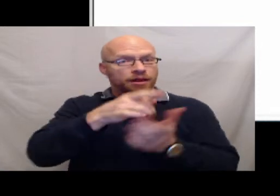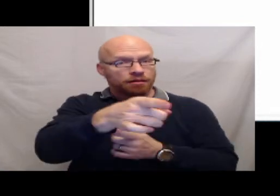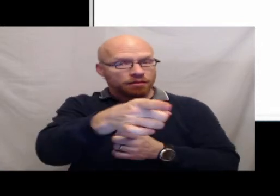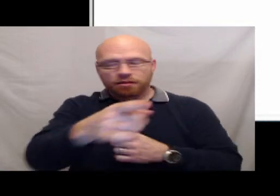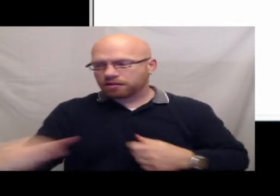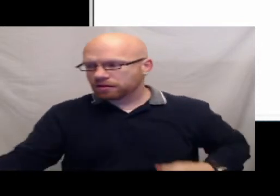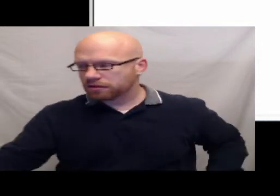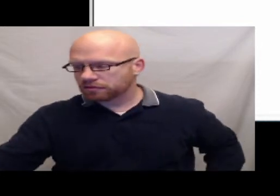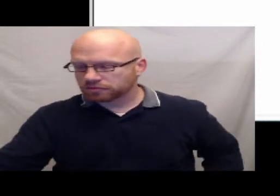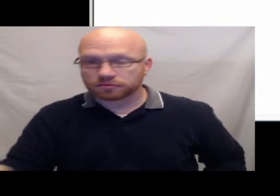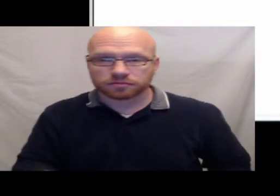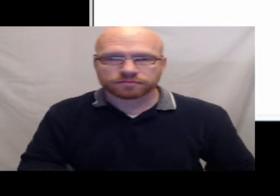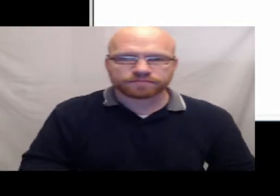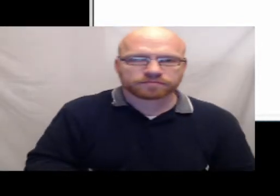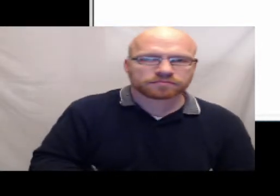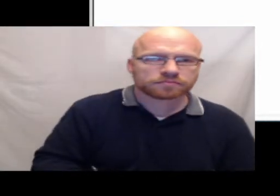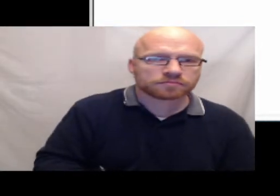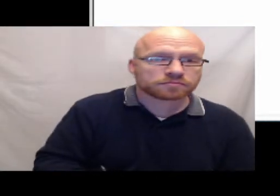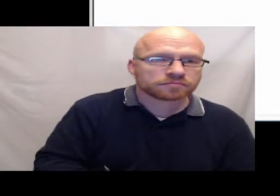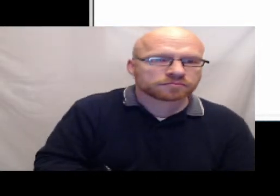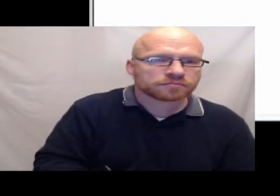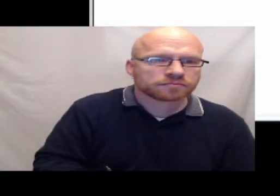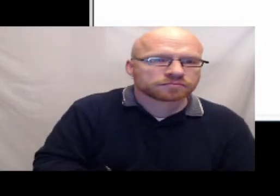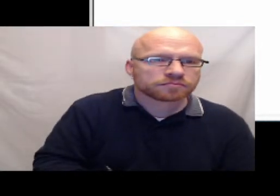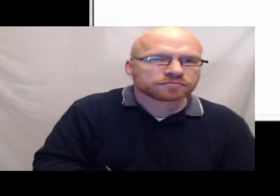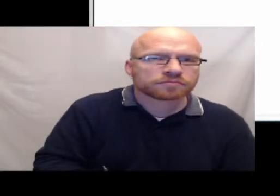positives to multiply to become positive 8.